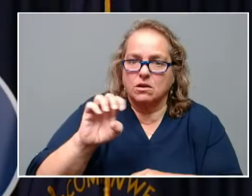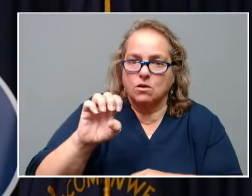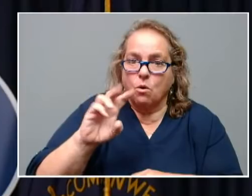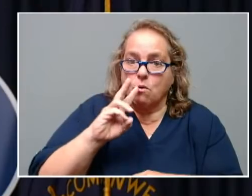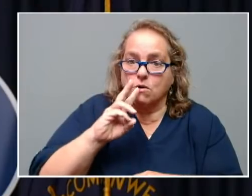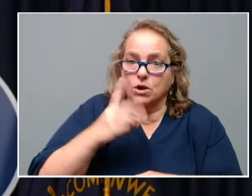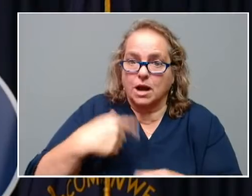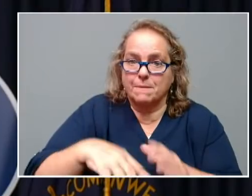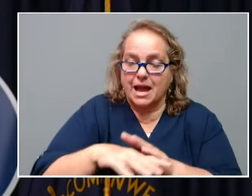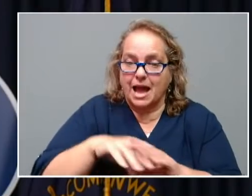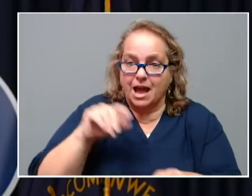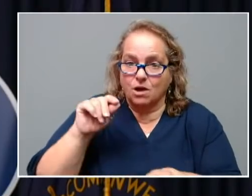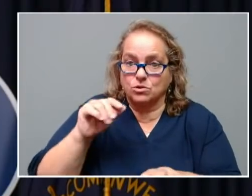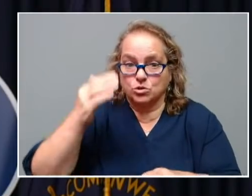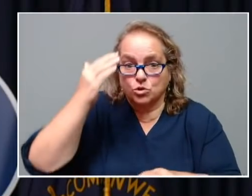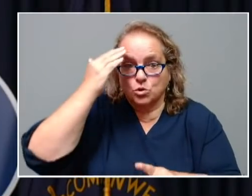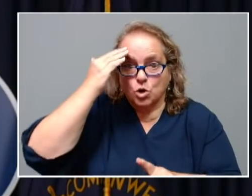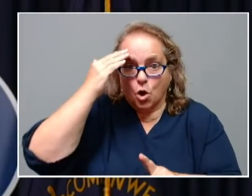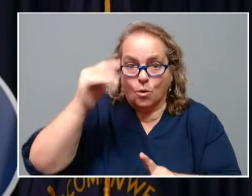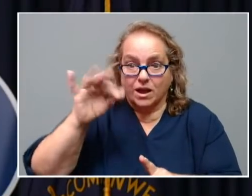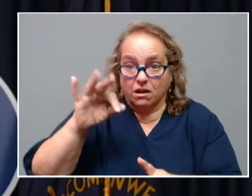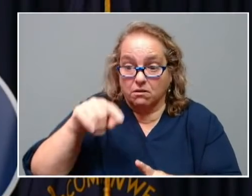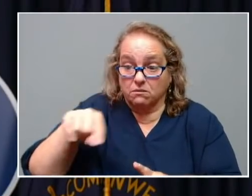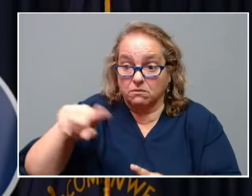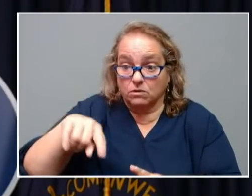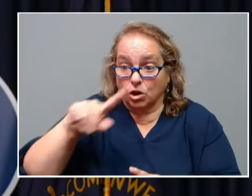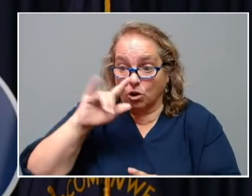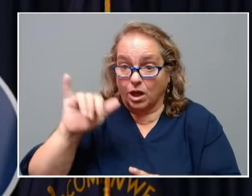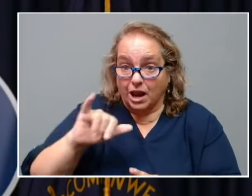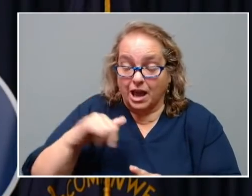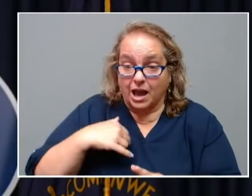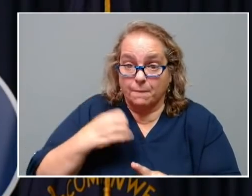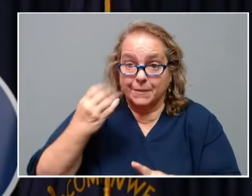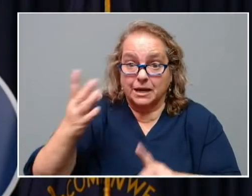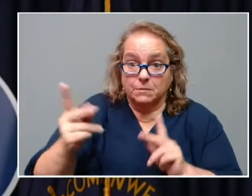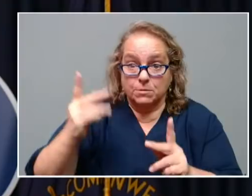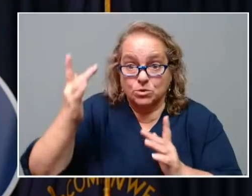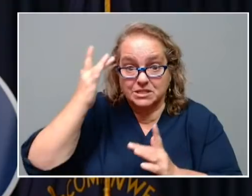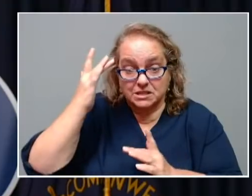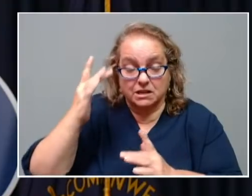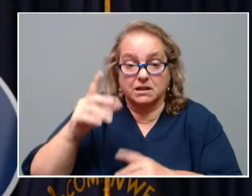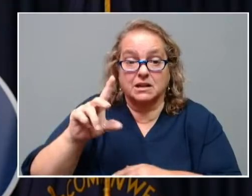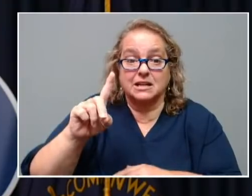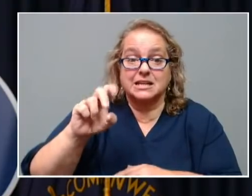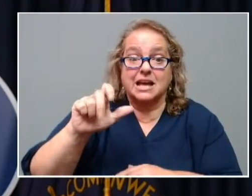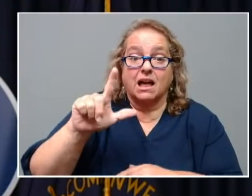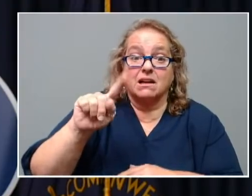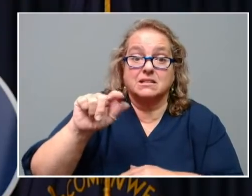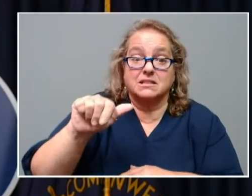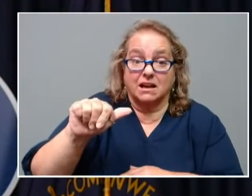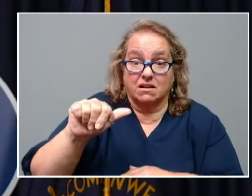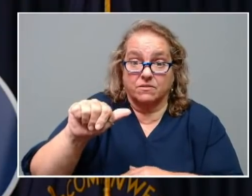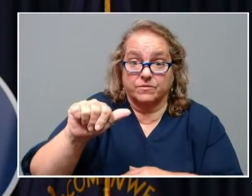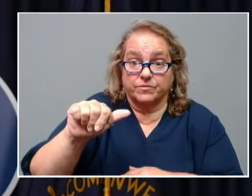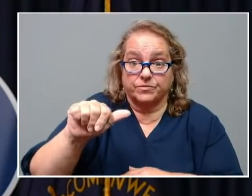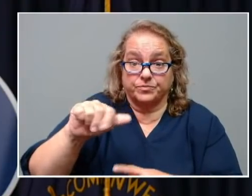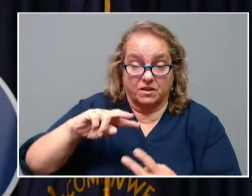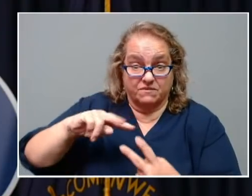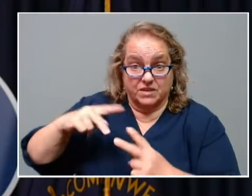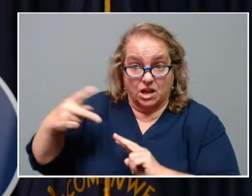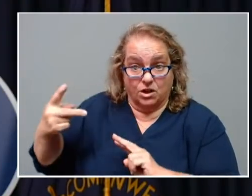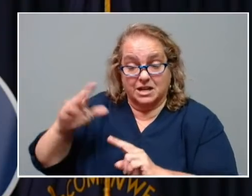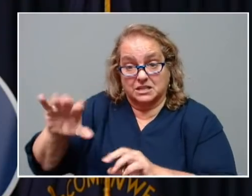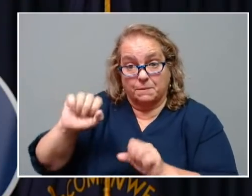earlier indication of when it is. But the Delta variant, with its ability to break through, certainly